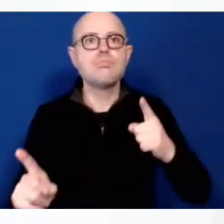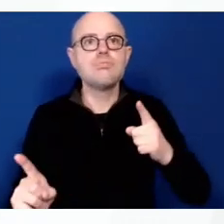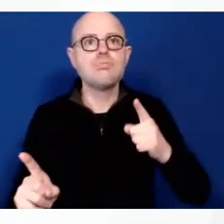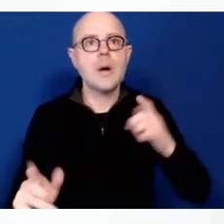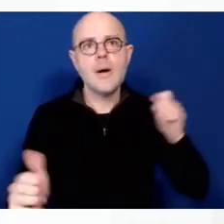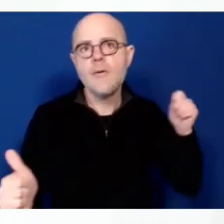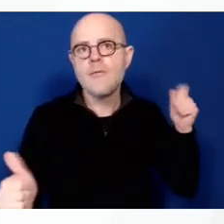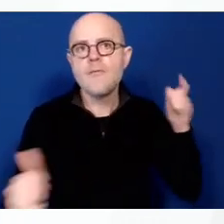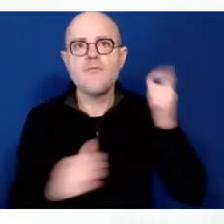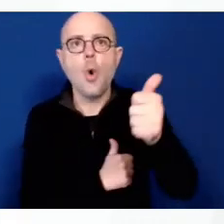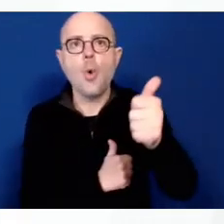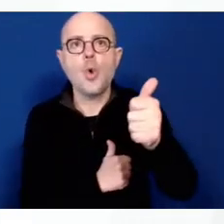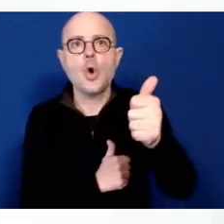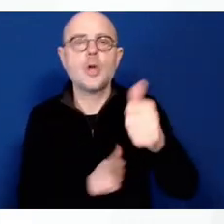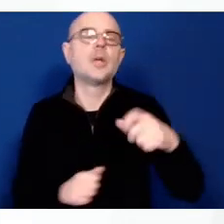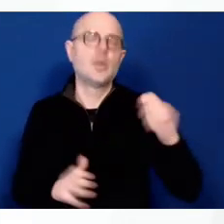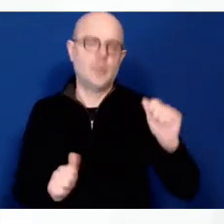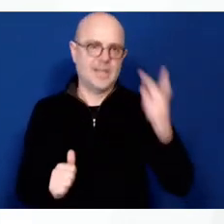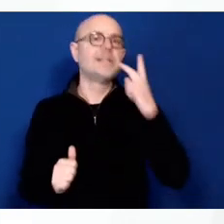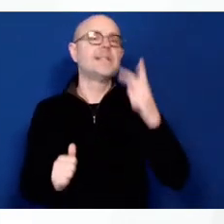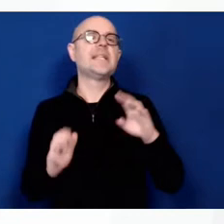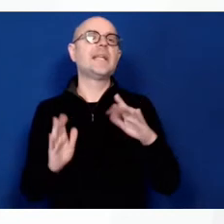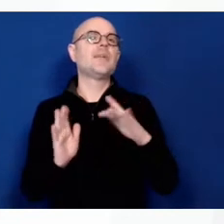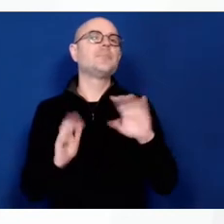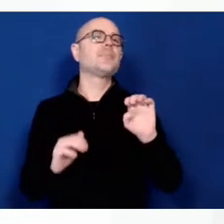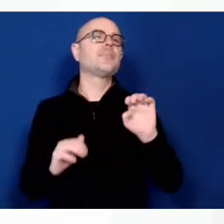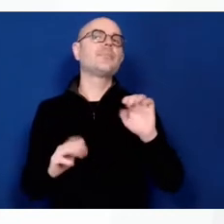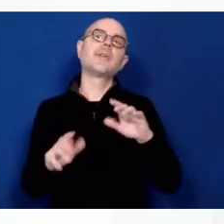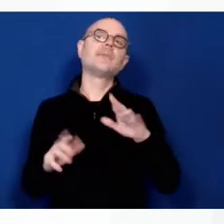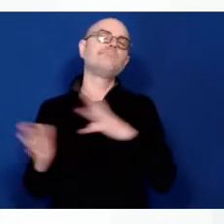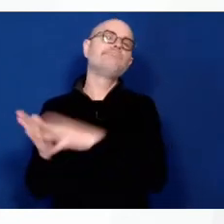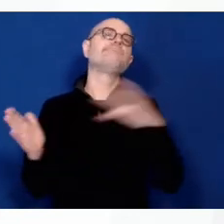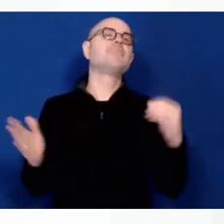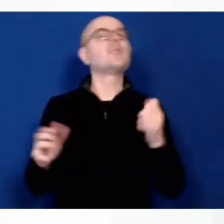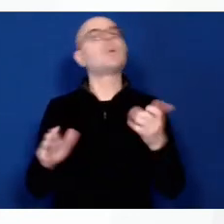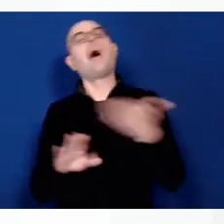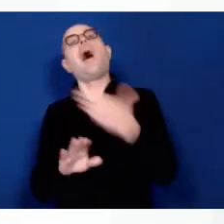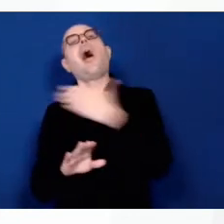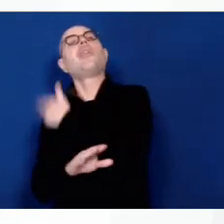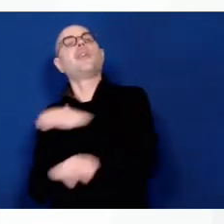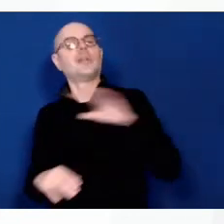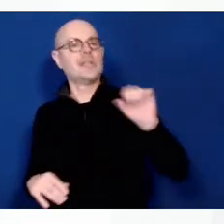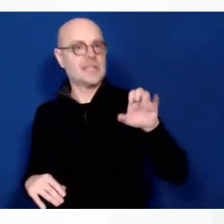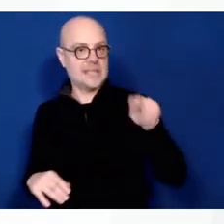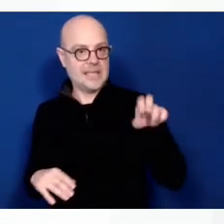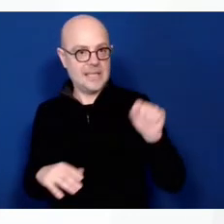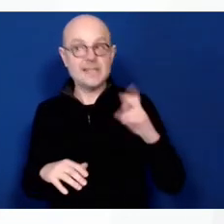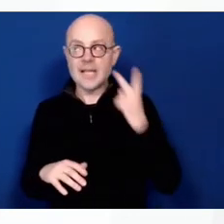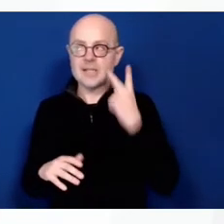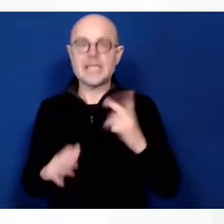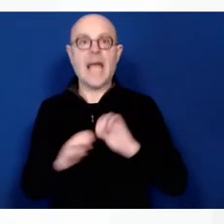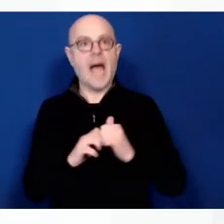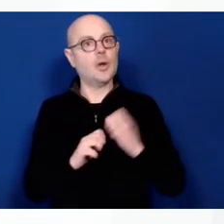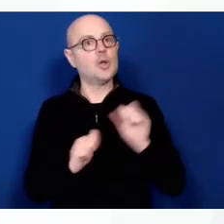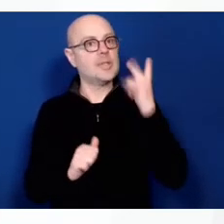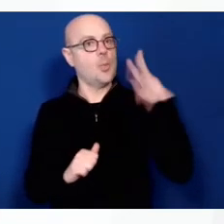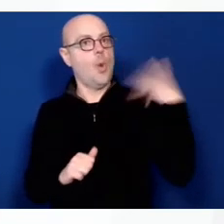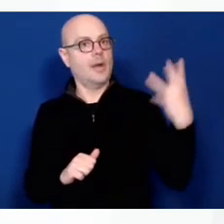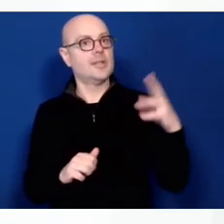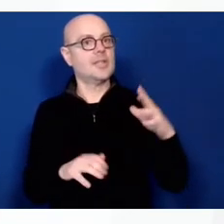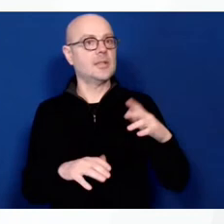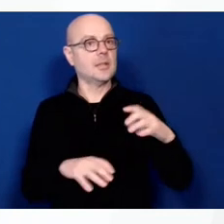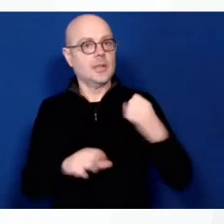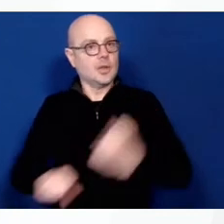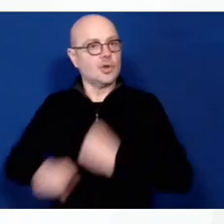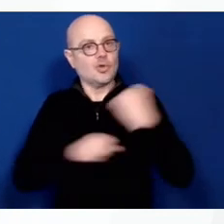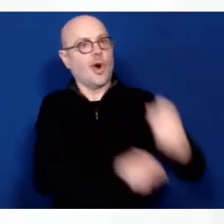see echoes of the earlier painting and the way that the scene revolves around that central triangular grouping. But while Washington crossing